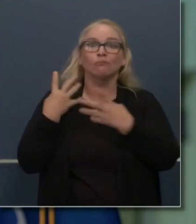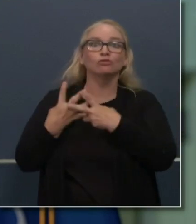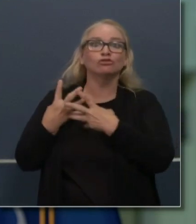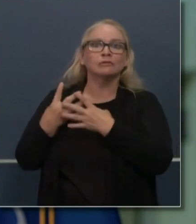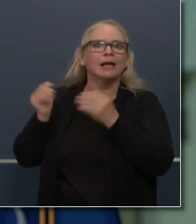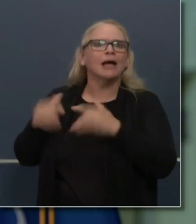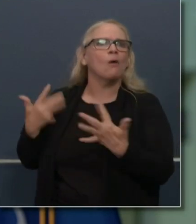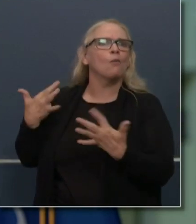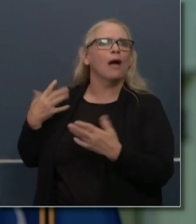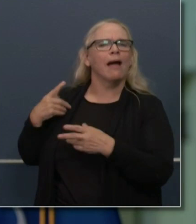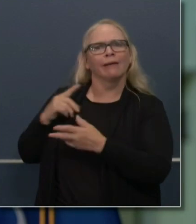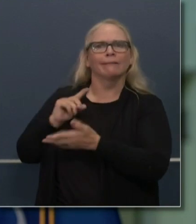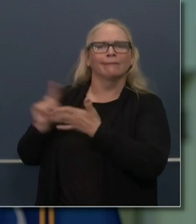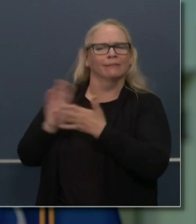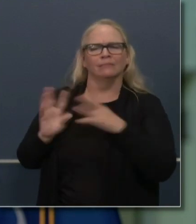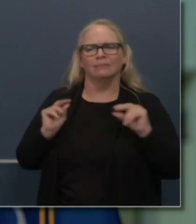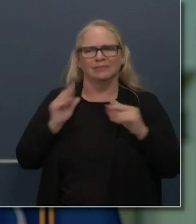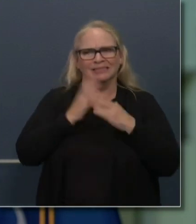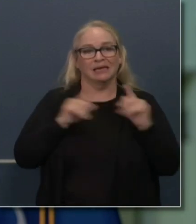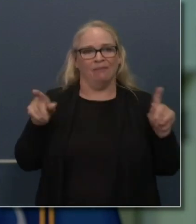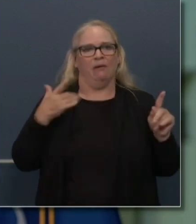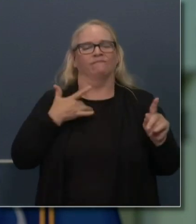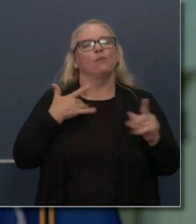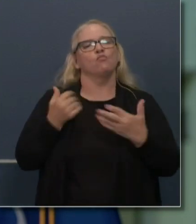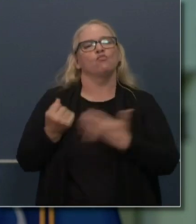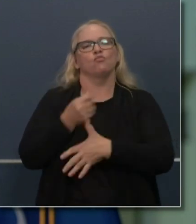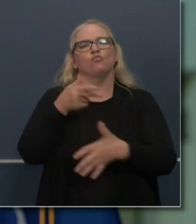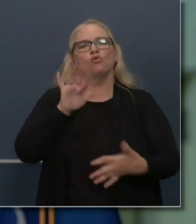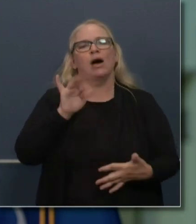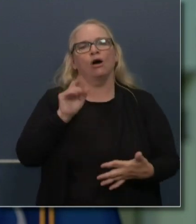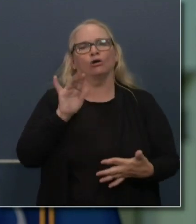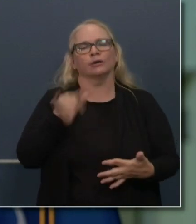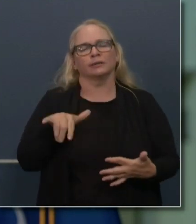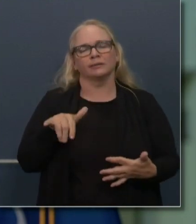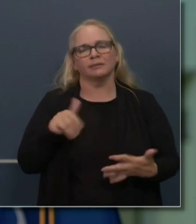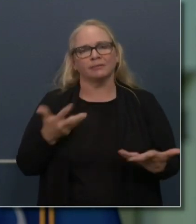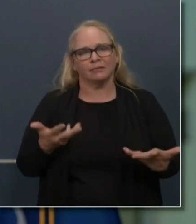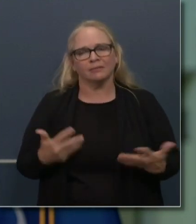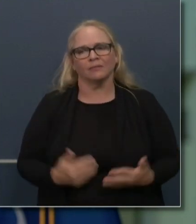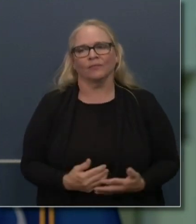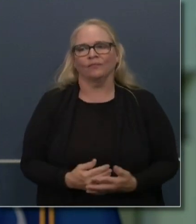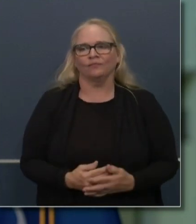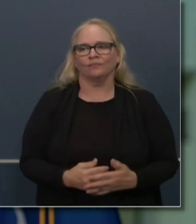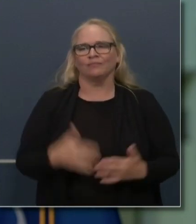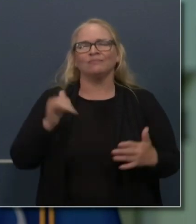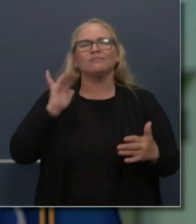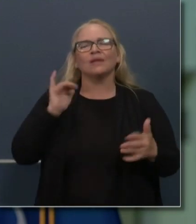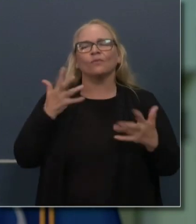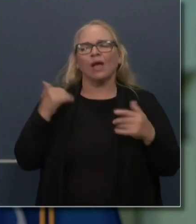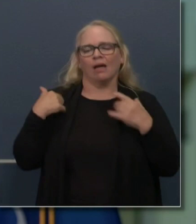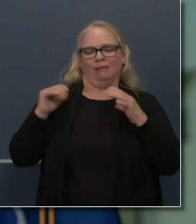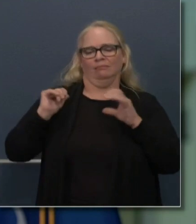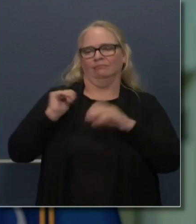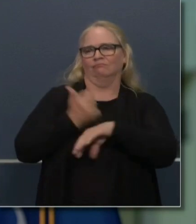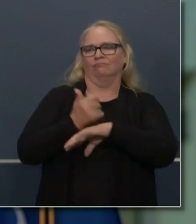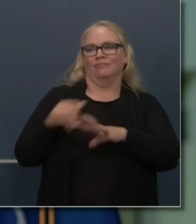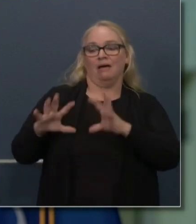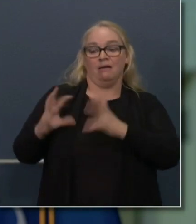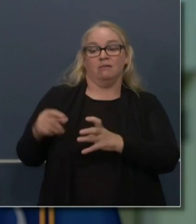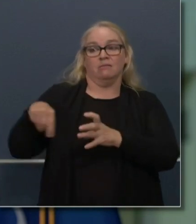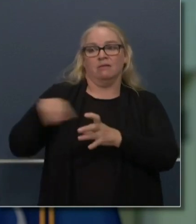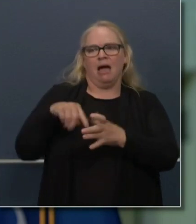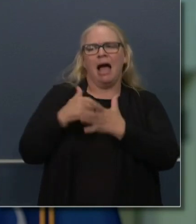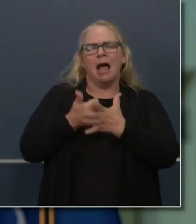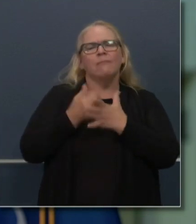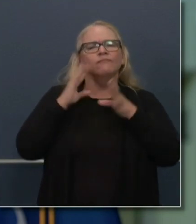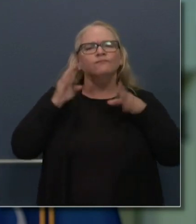that said, the reason our task force was reconstituted was to substantively answer that question. And the reason Dr.